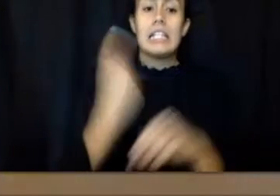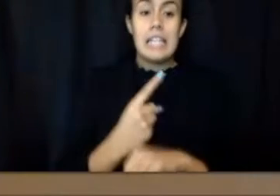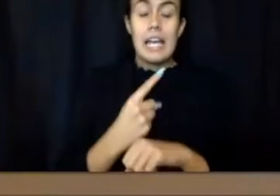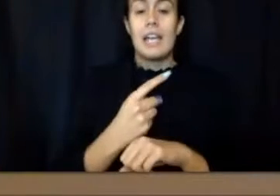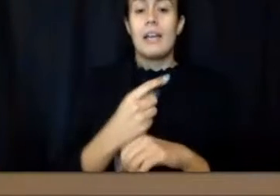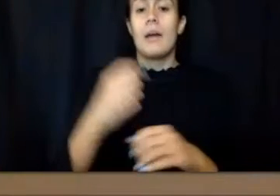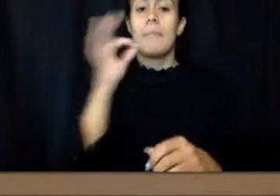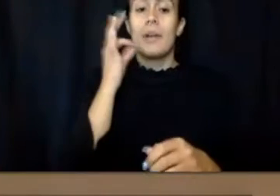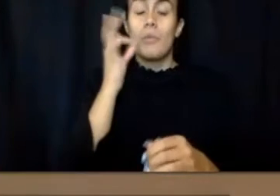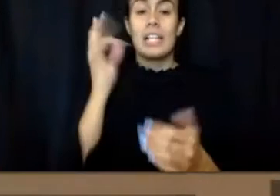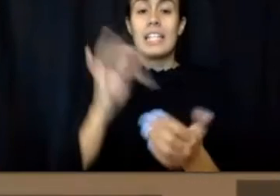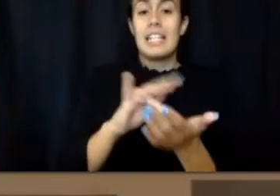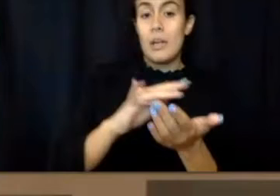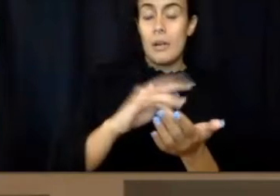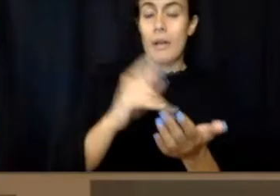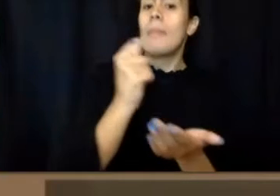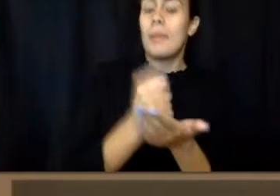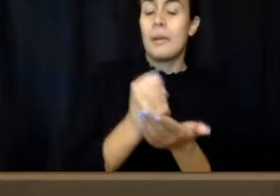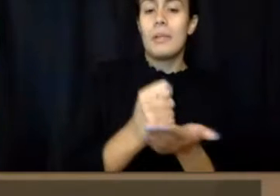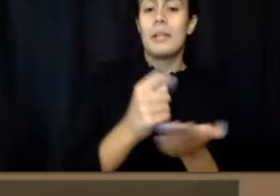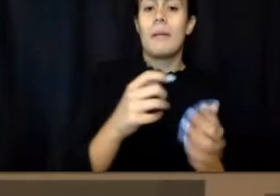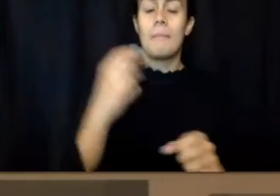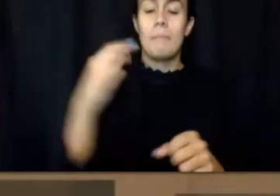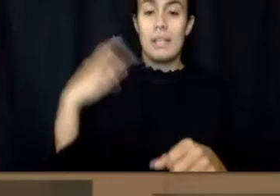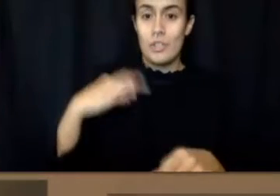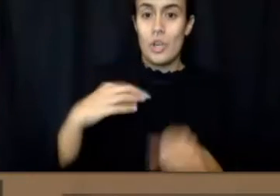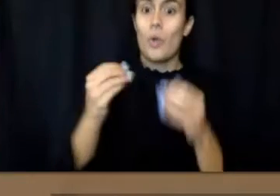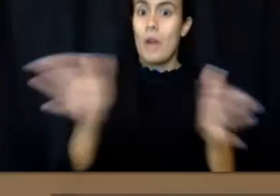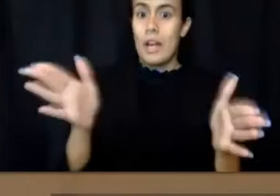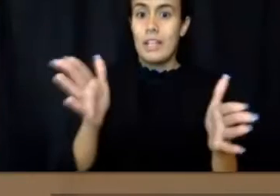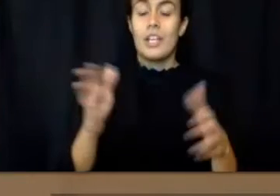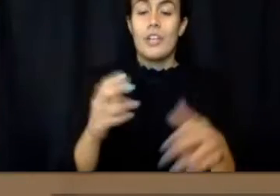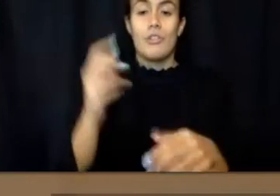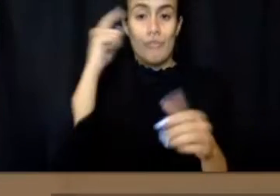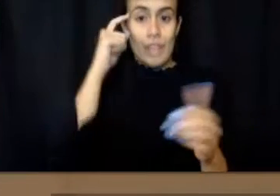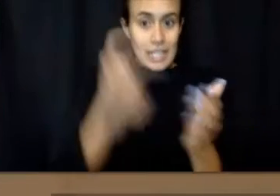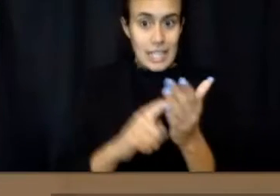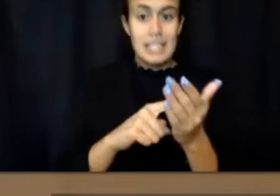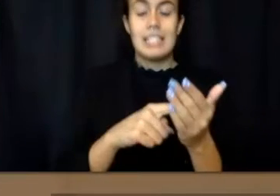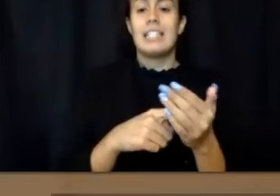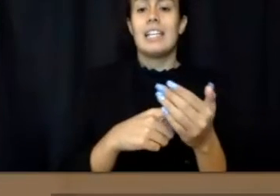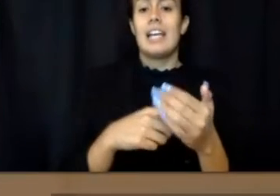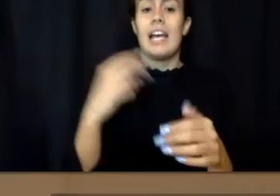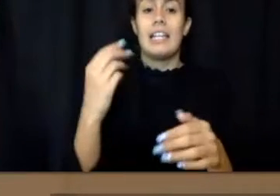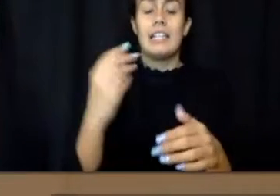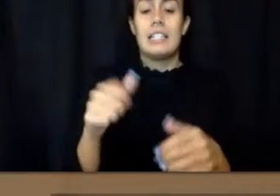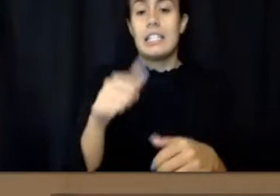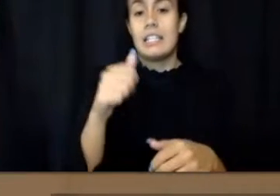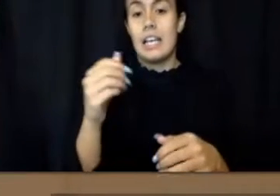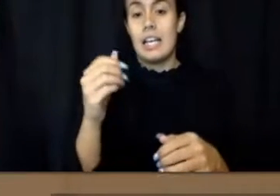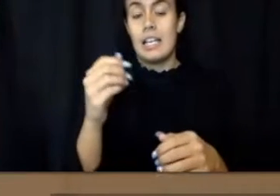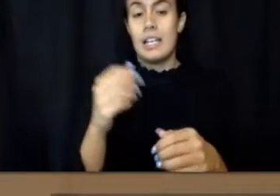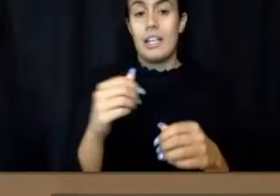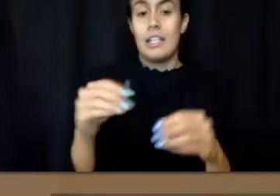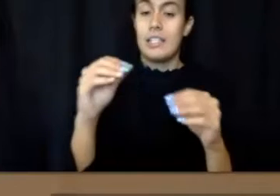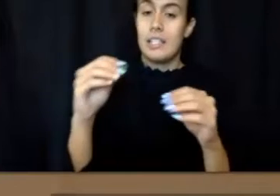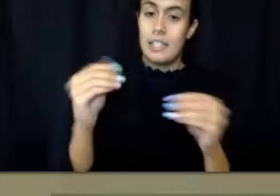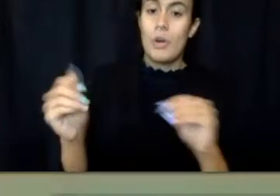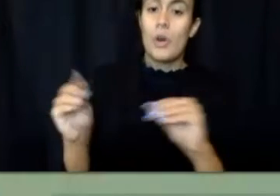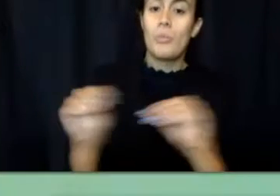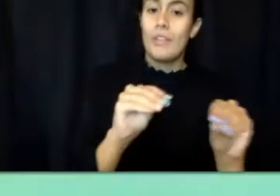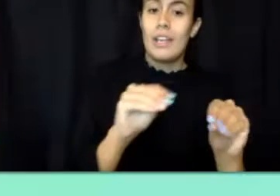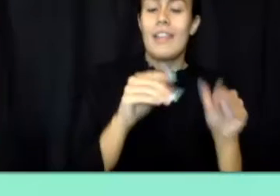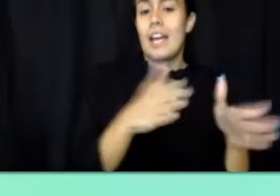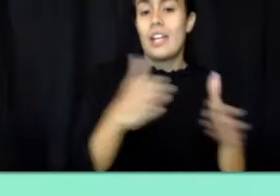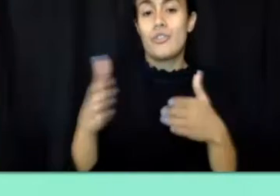marijuana's therapeutic benefits are widely acknowledged, and some nations have legalized medical use or are moving in that